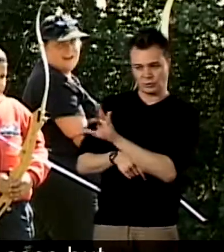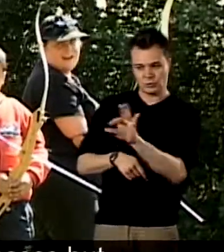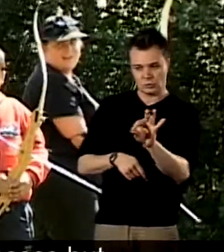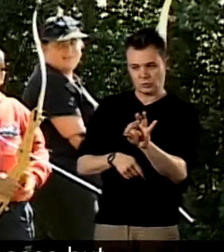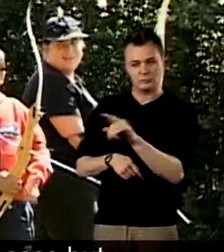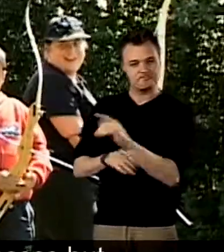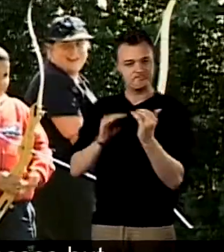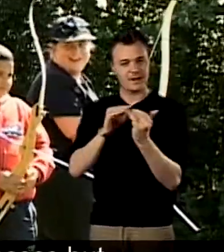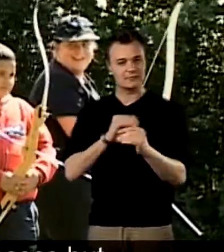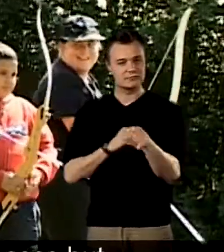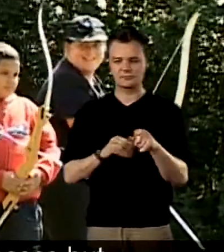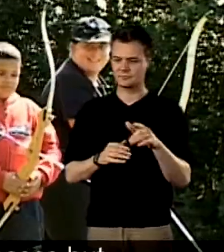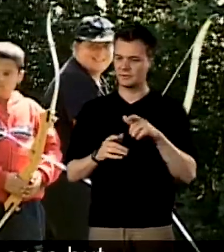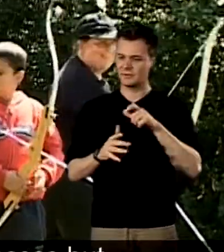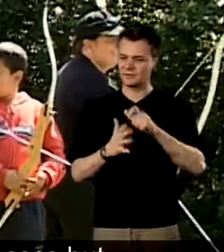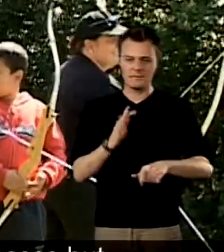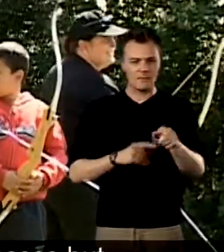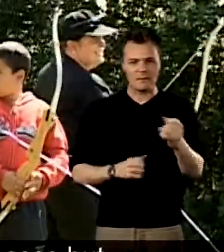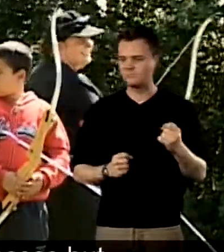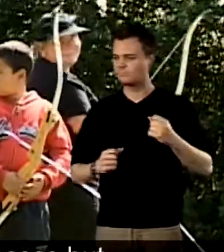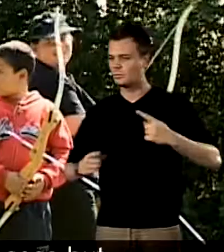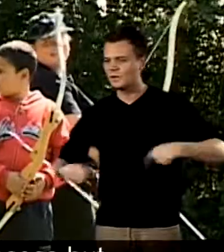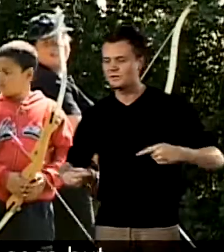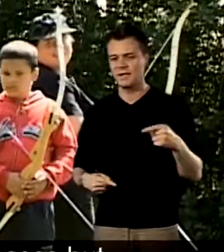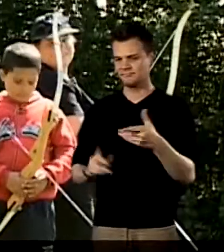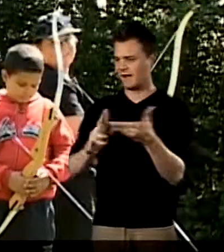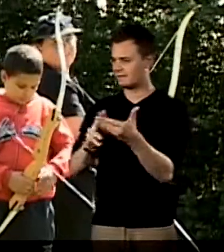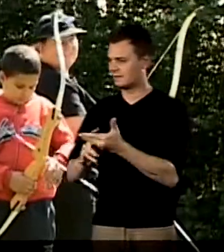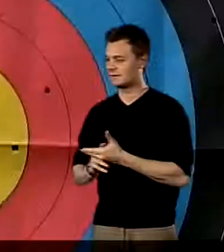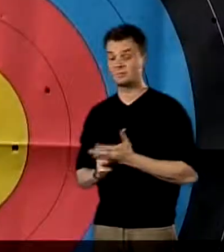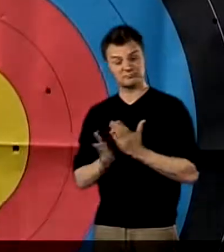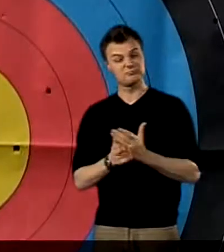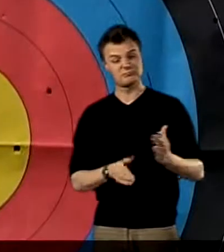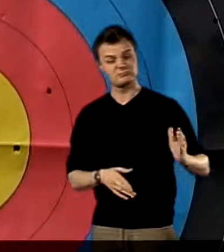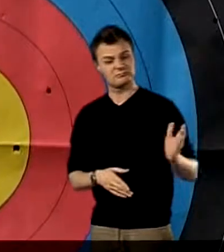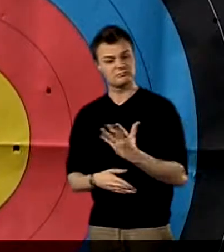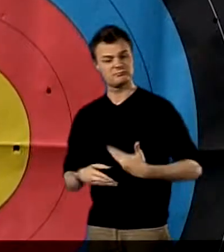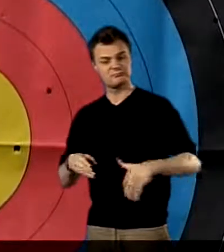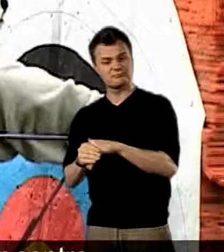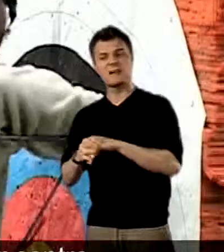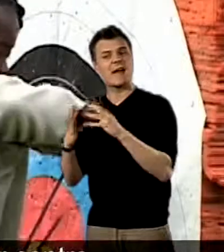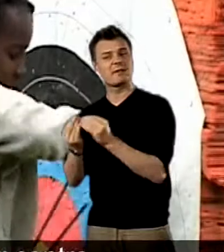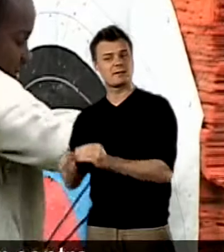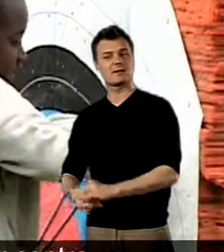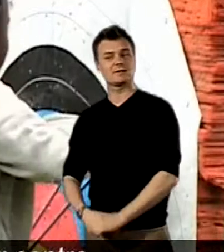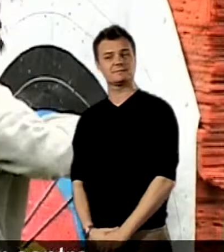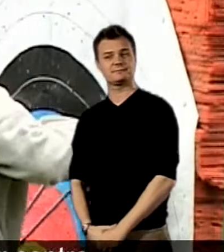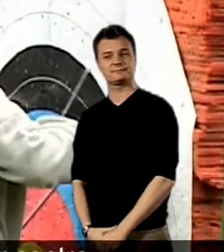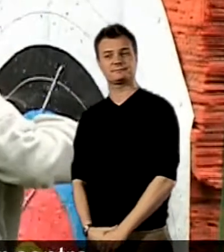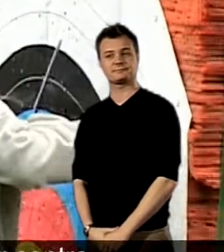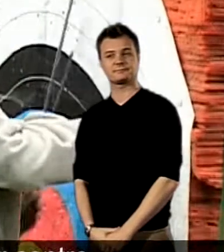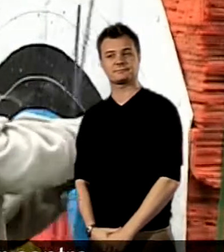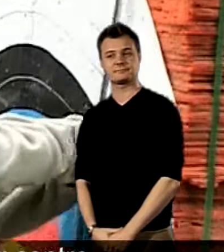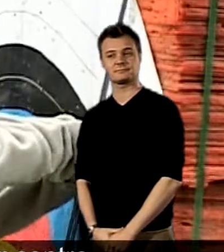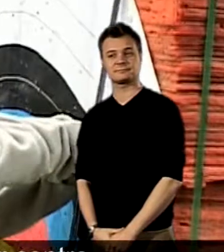better for wheelchair access, but ostensibly, they join in everything. Cleves children visit the